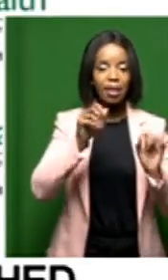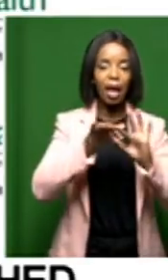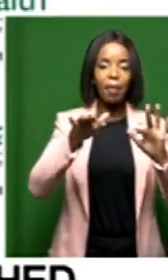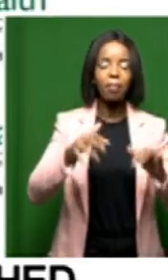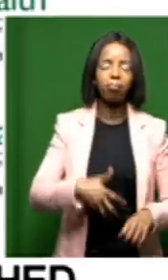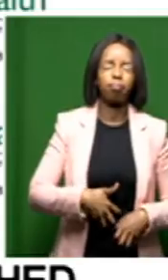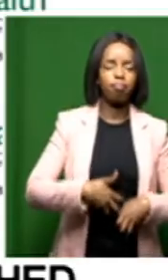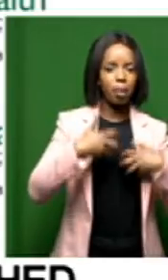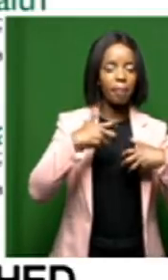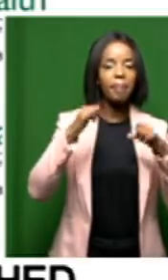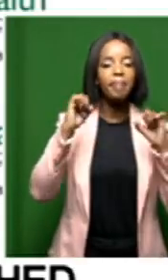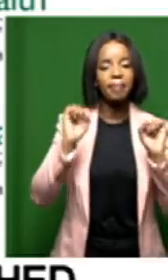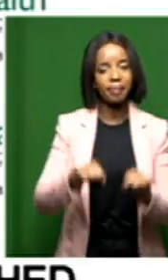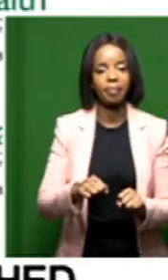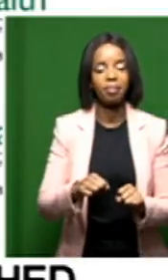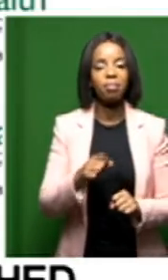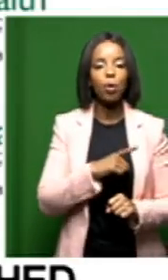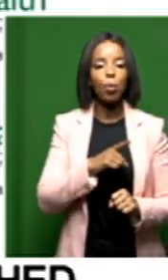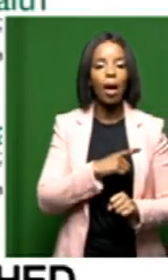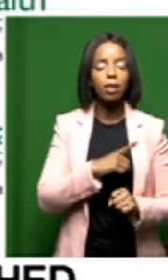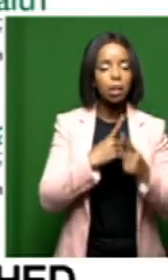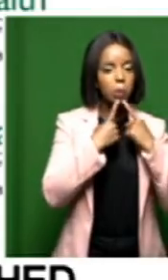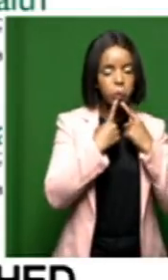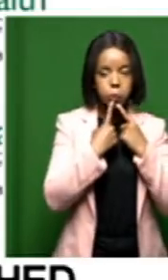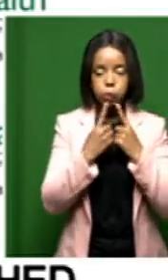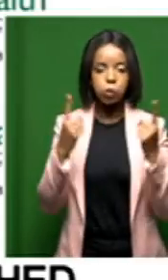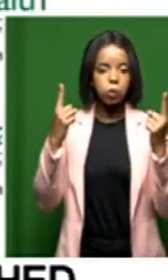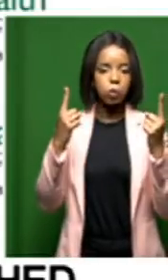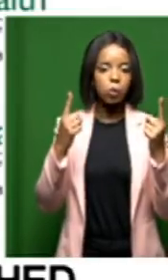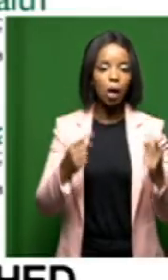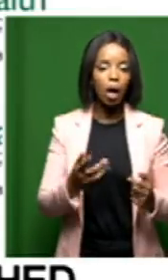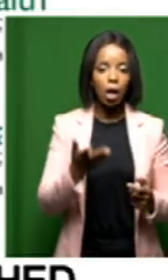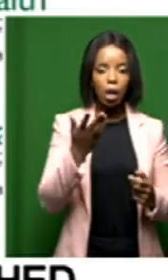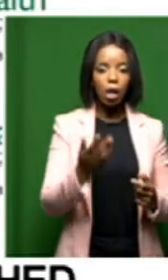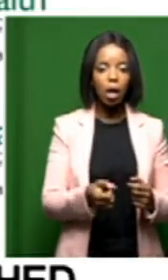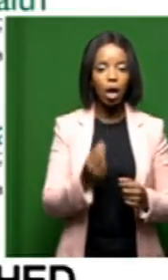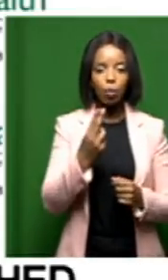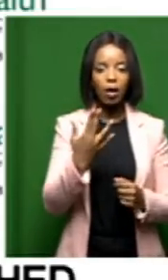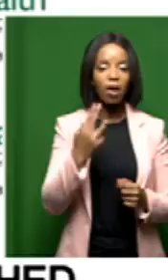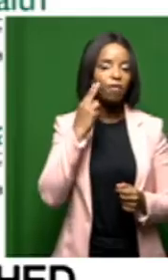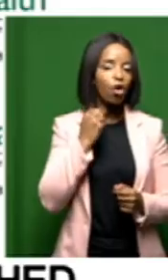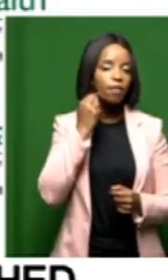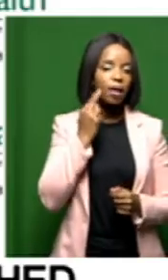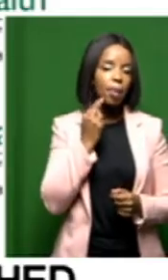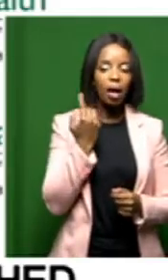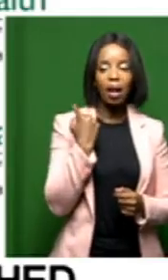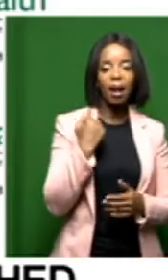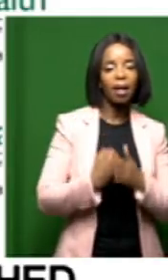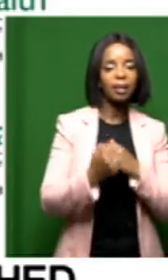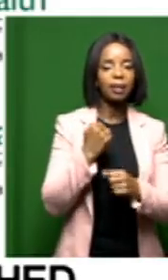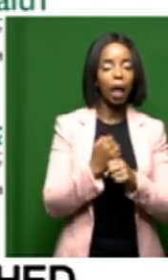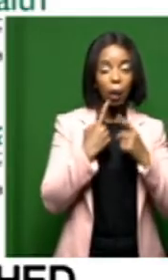with the fact that with the announcement of the variant on the 25th of November last year, you